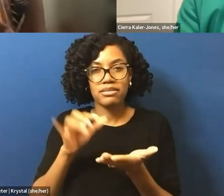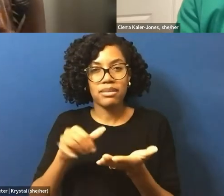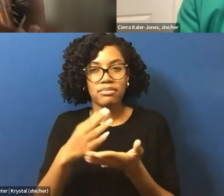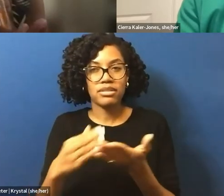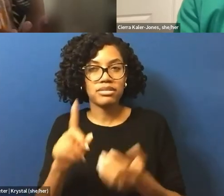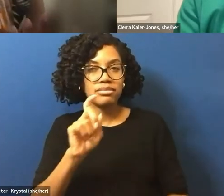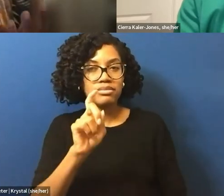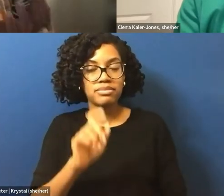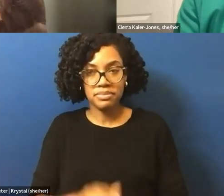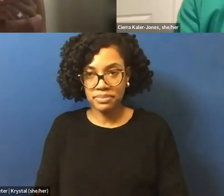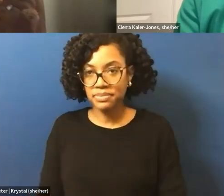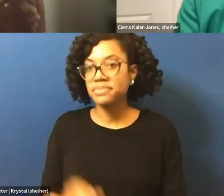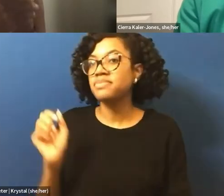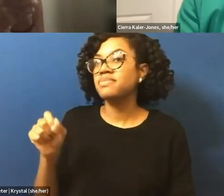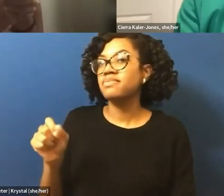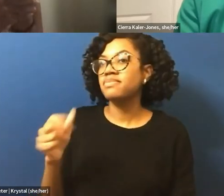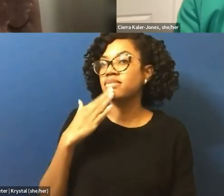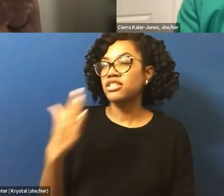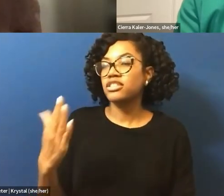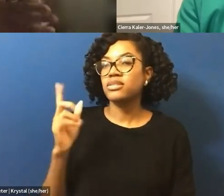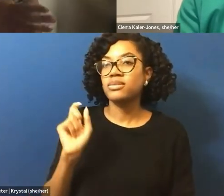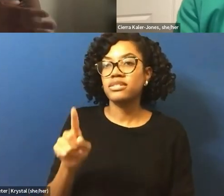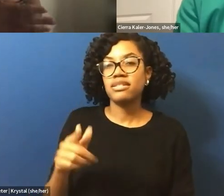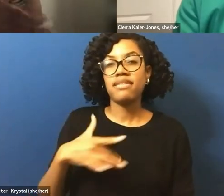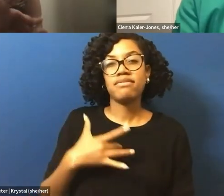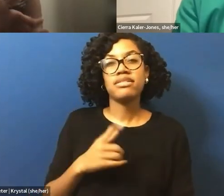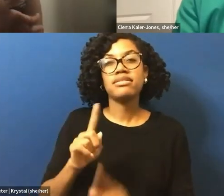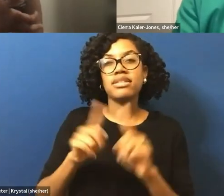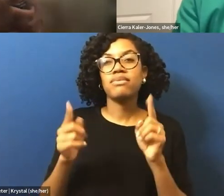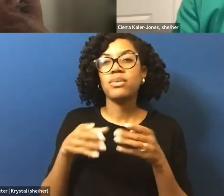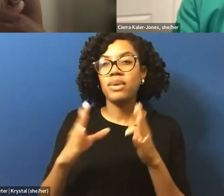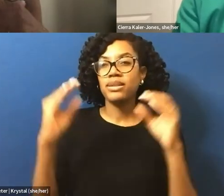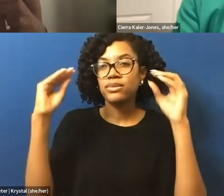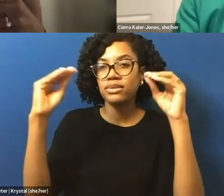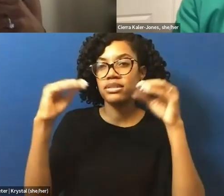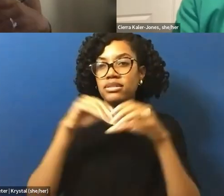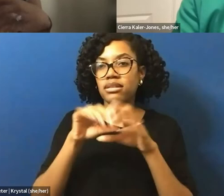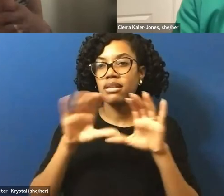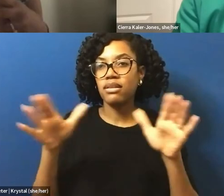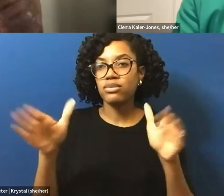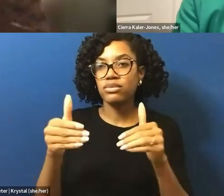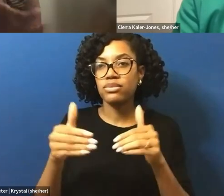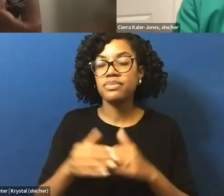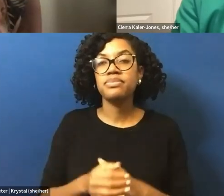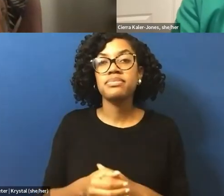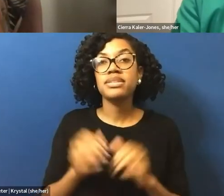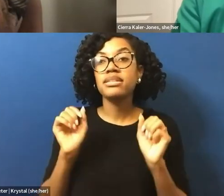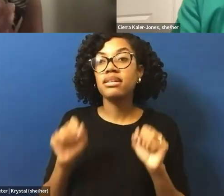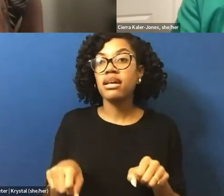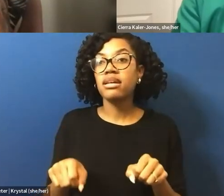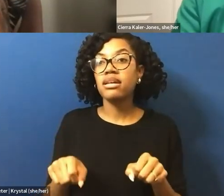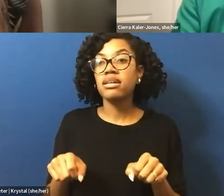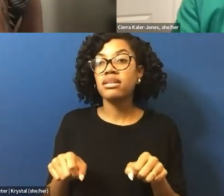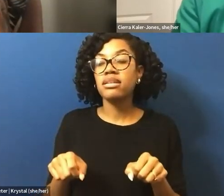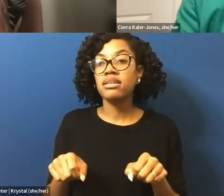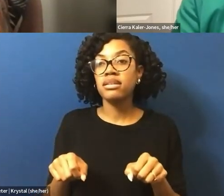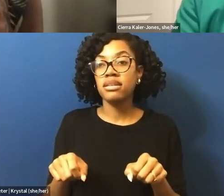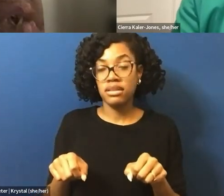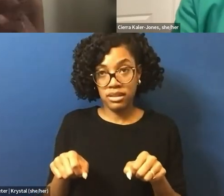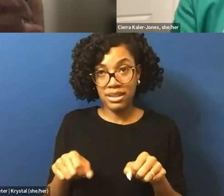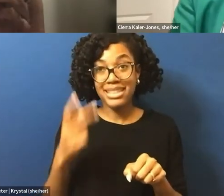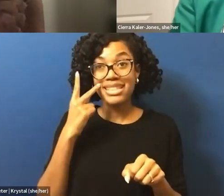of different ways that you could approach it. One would be, as we've taught before, offering a couple of pages from the FBI